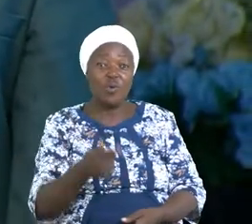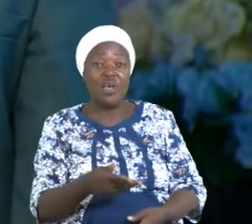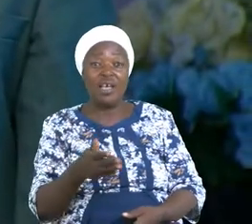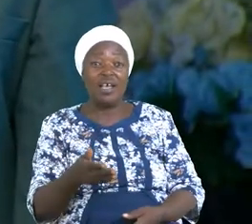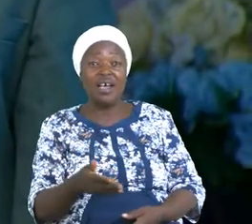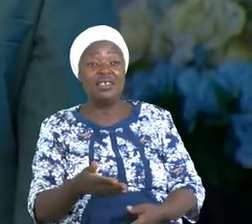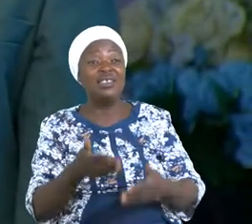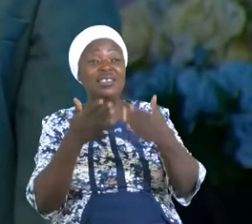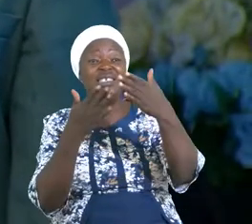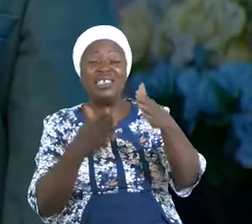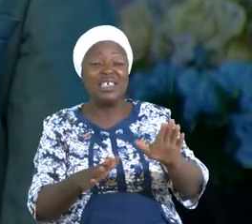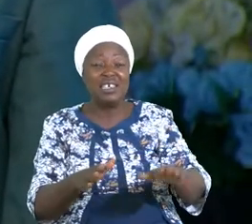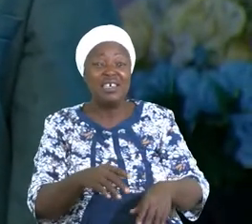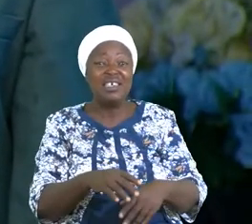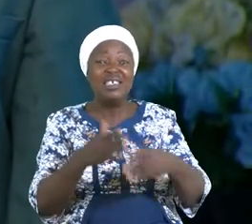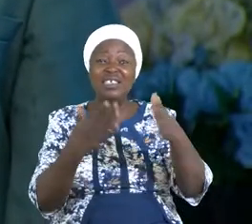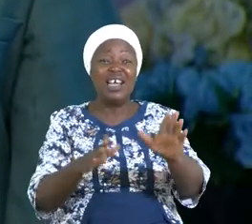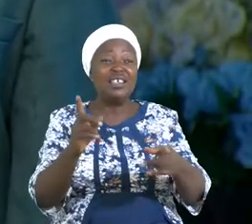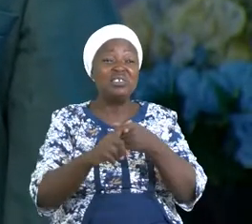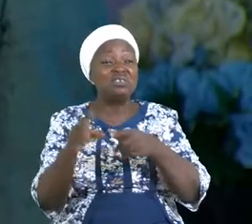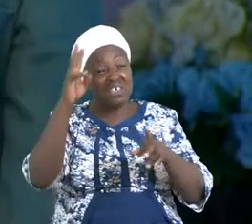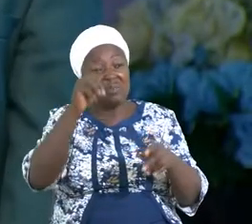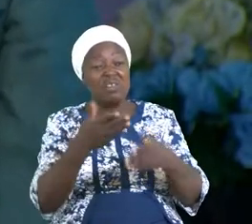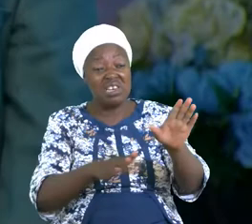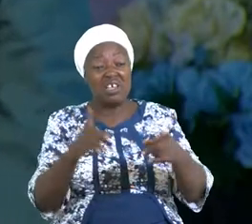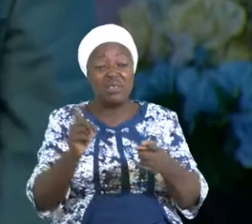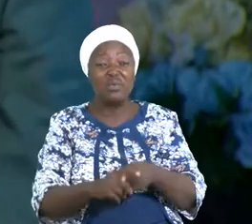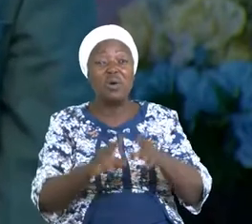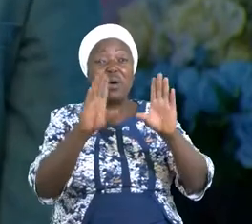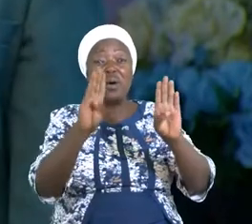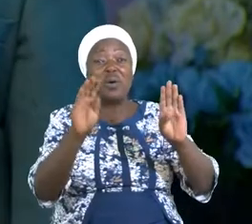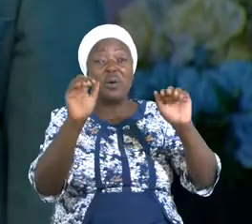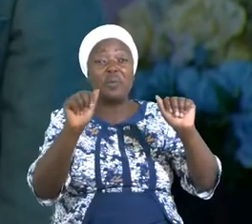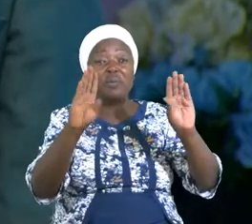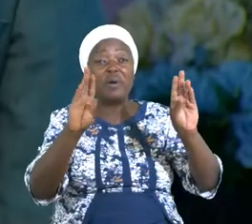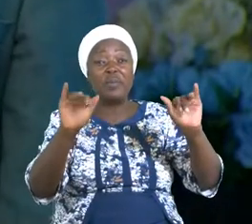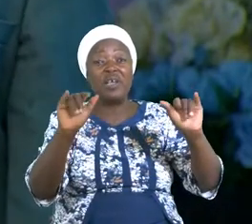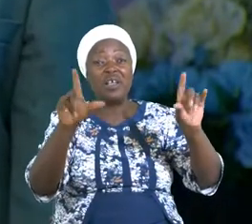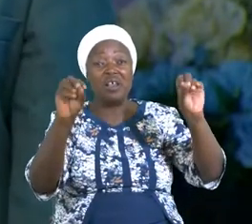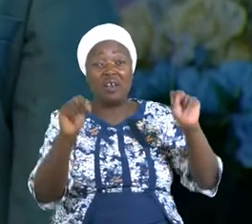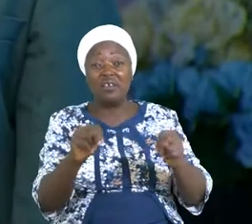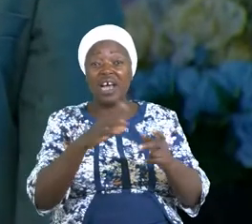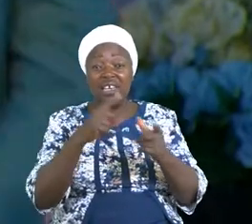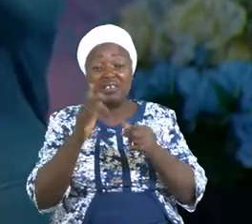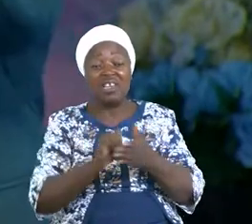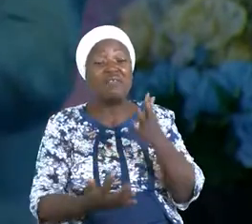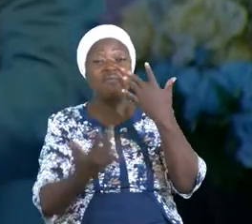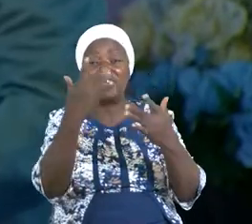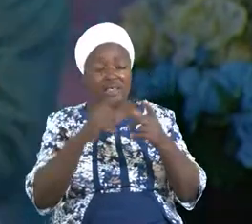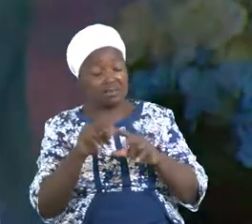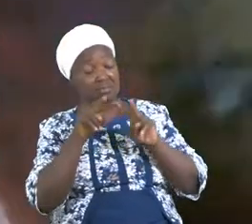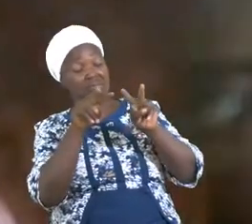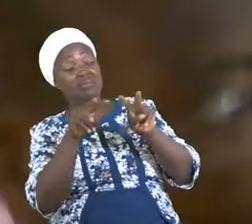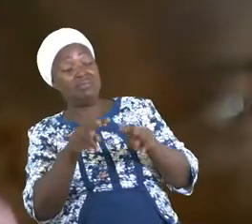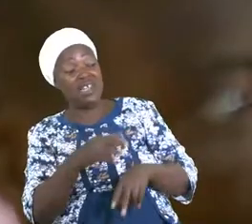him, dead to Babylon, and dead to the furnace. They were looking at him. He